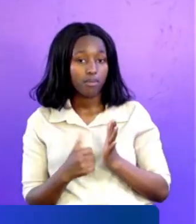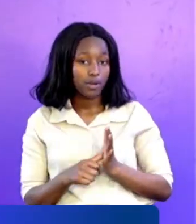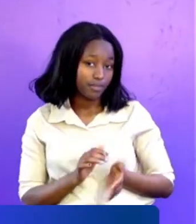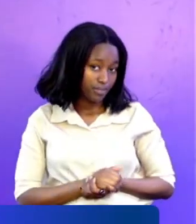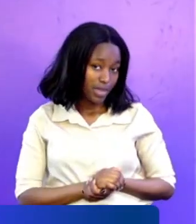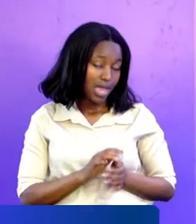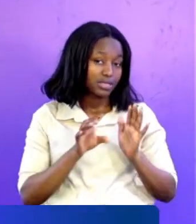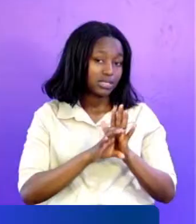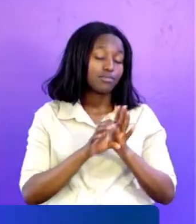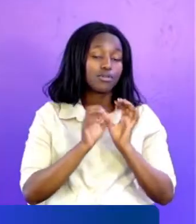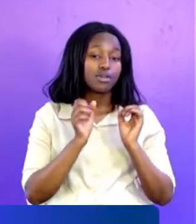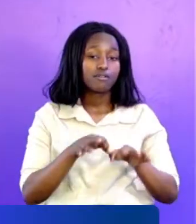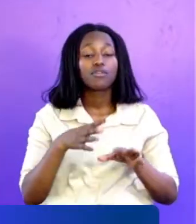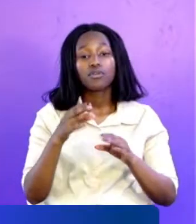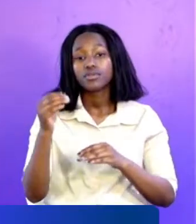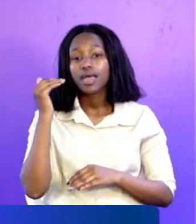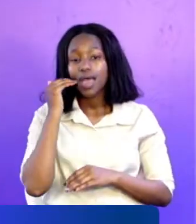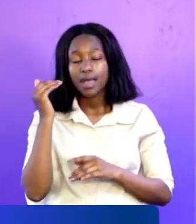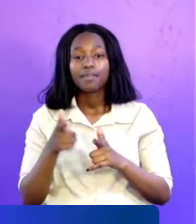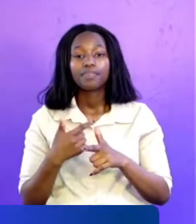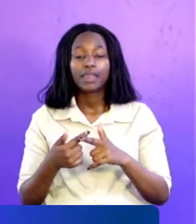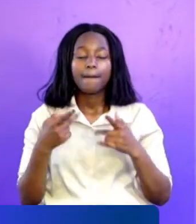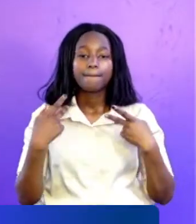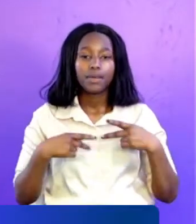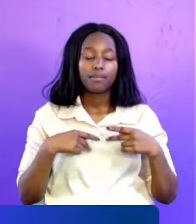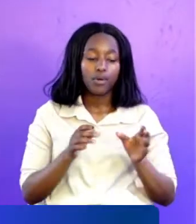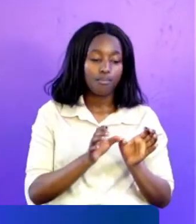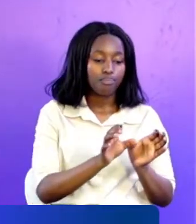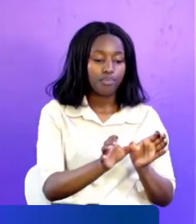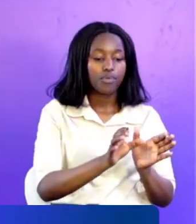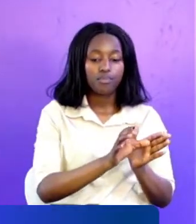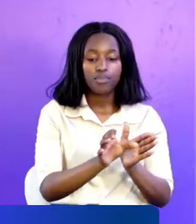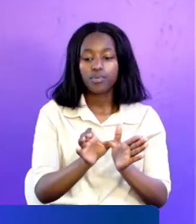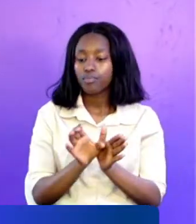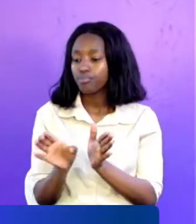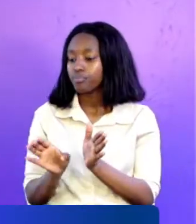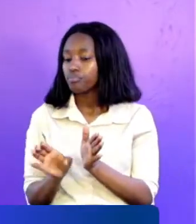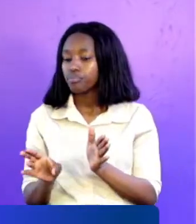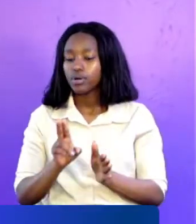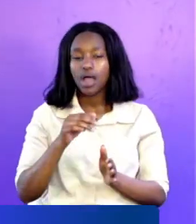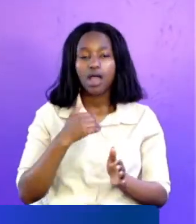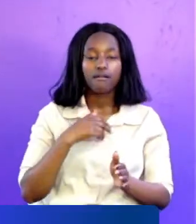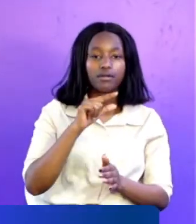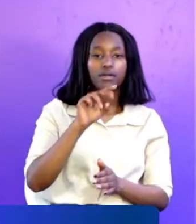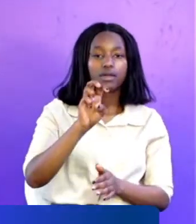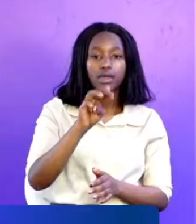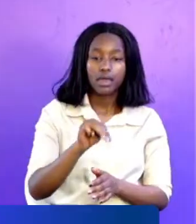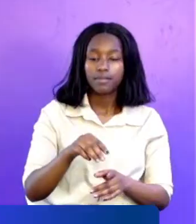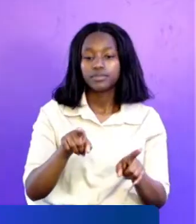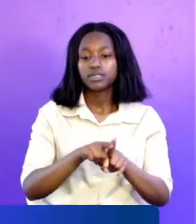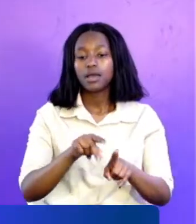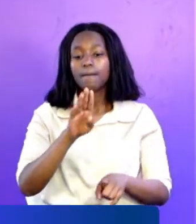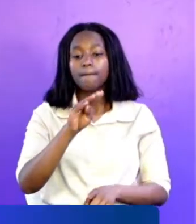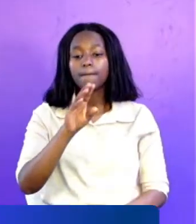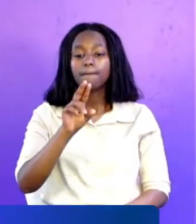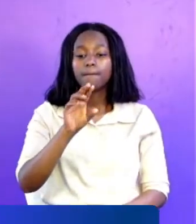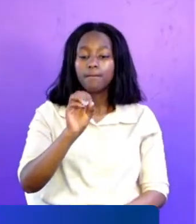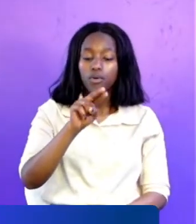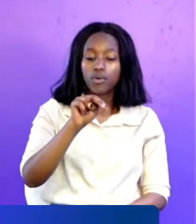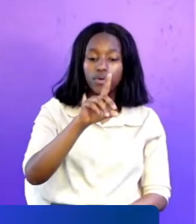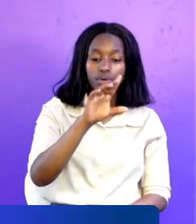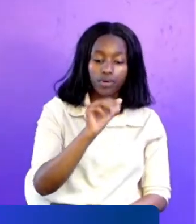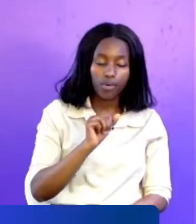Siaya, we also divided into clans. So people say, you're from Game, for you from Bondo. Then